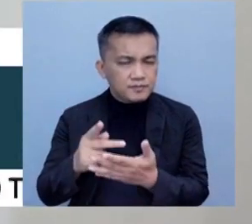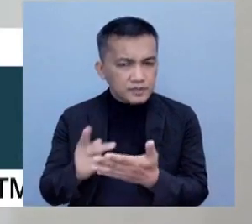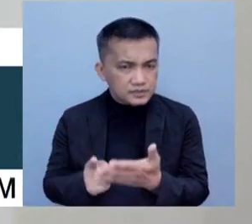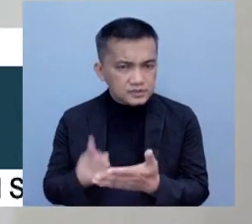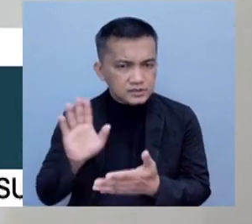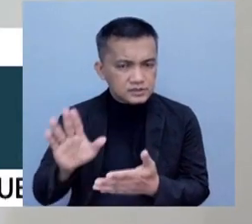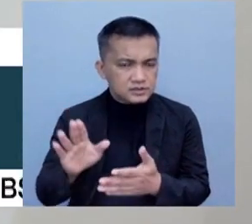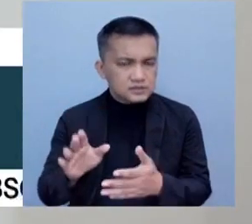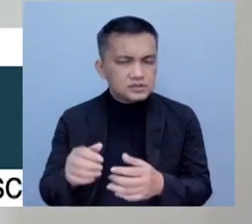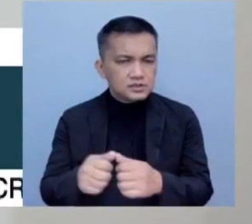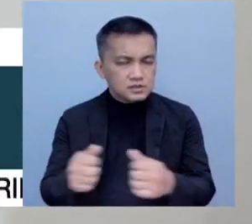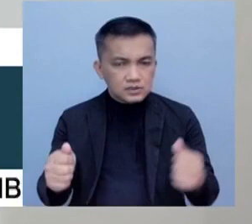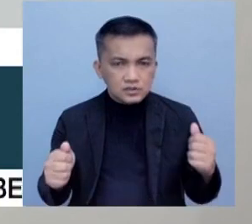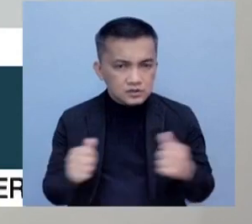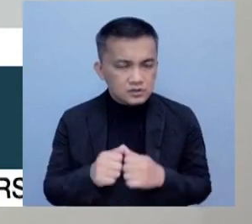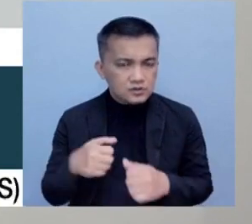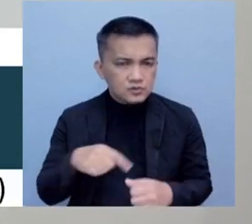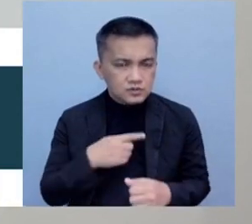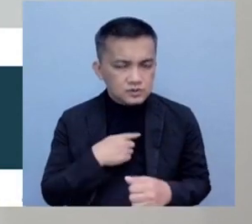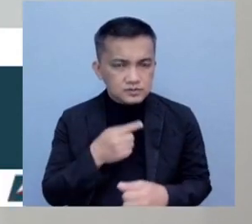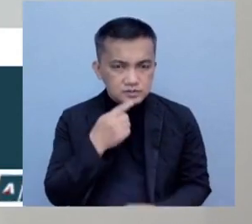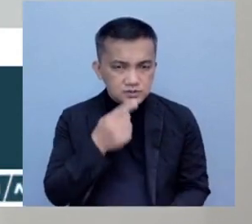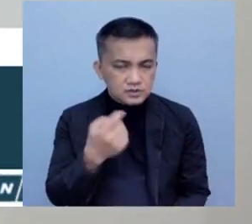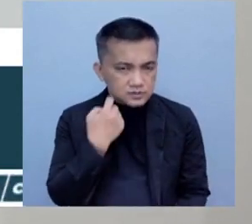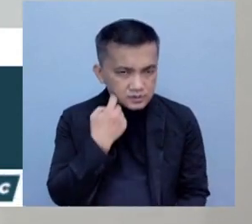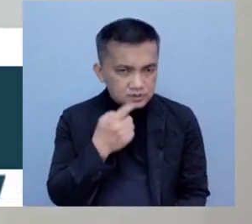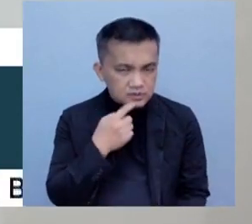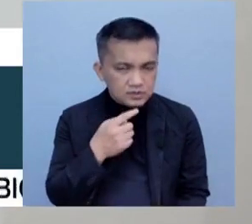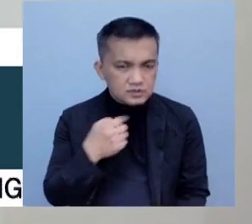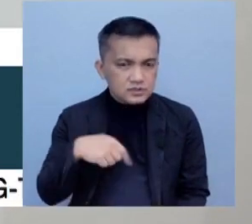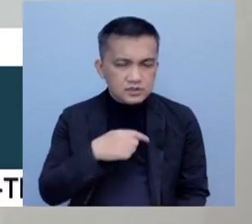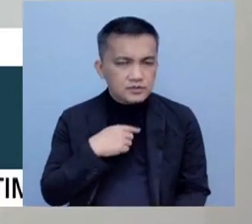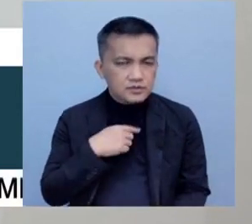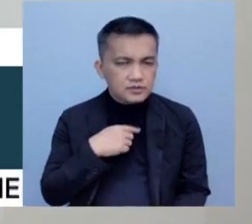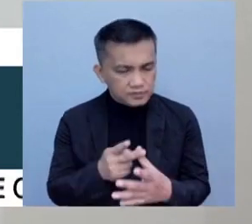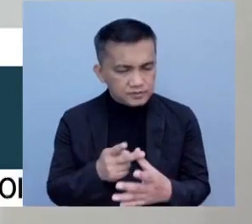areas where we have just mentioned that are a priority.